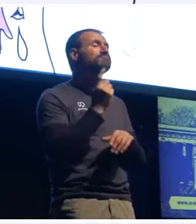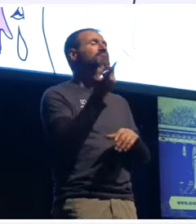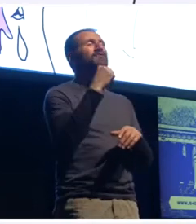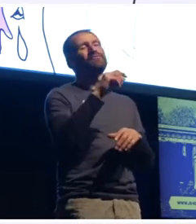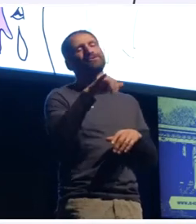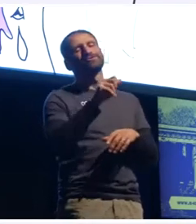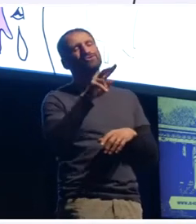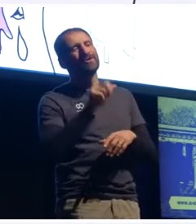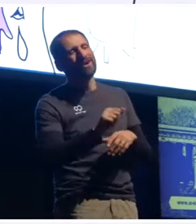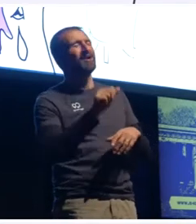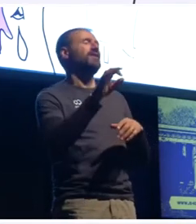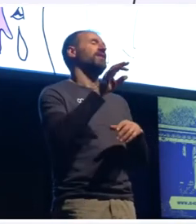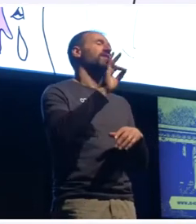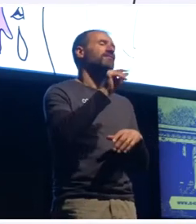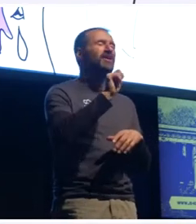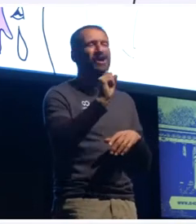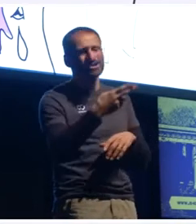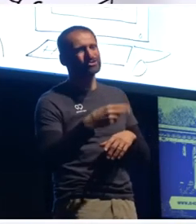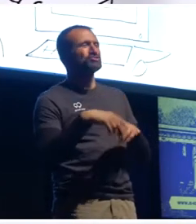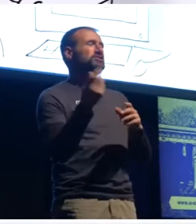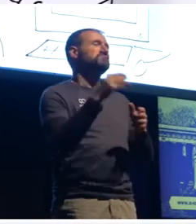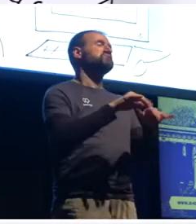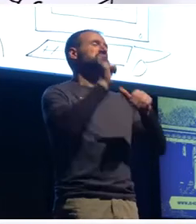the heavy lifting or left things up to server side.